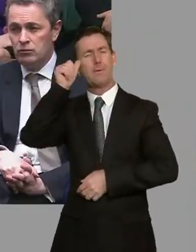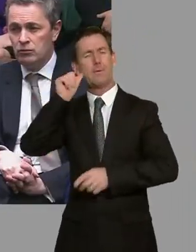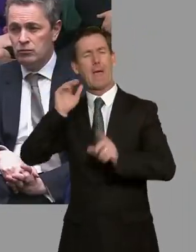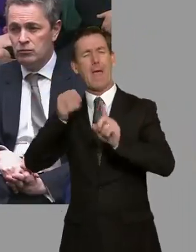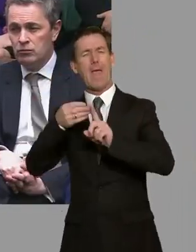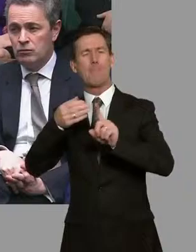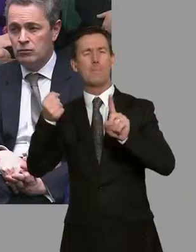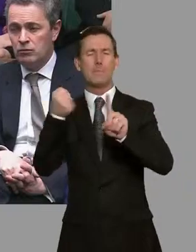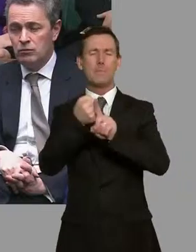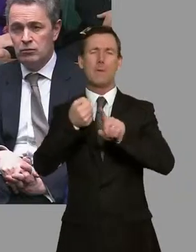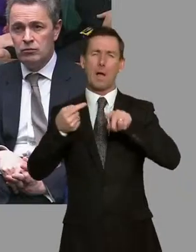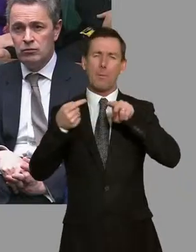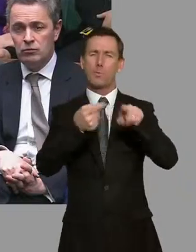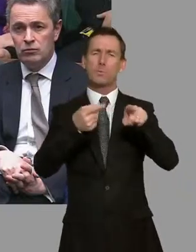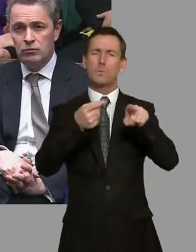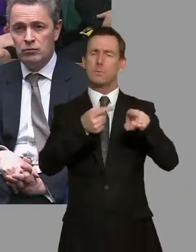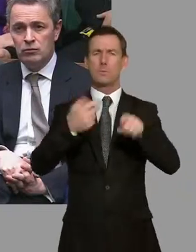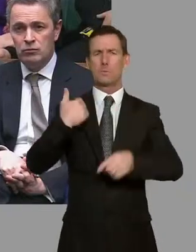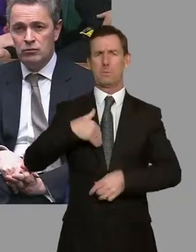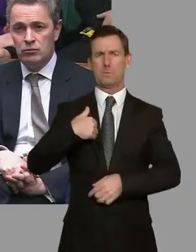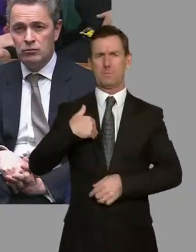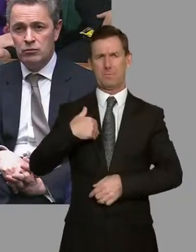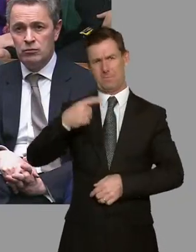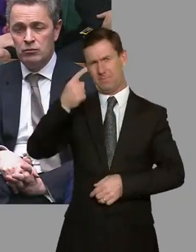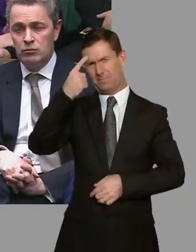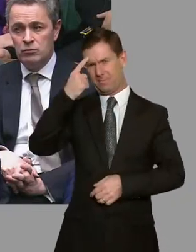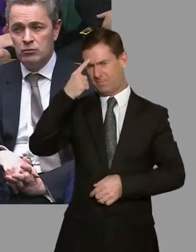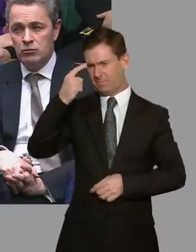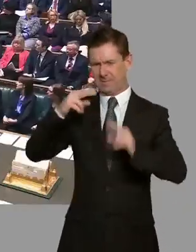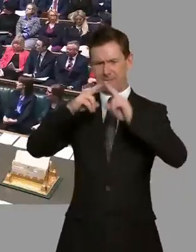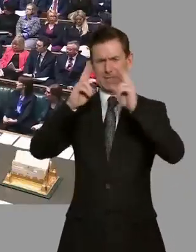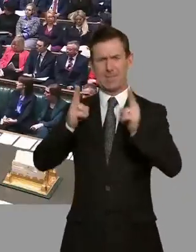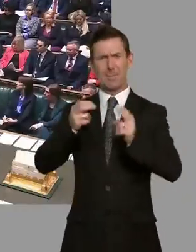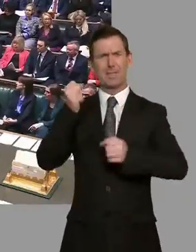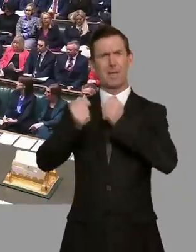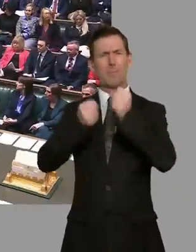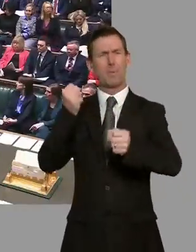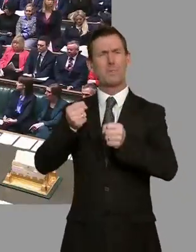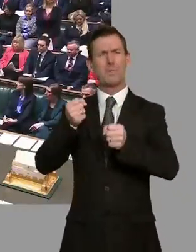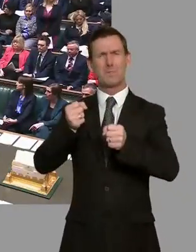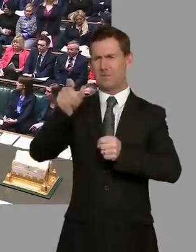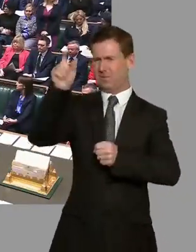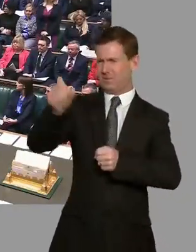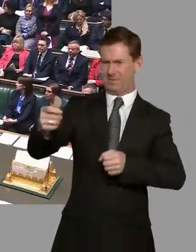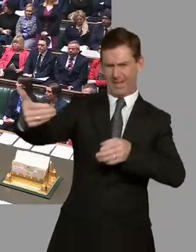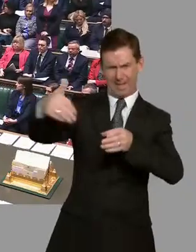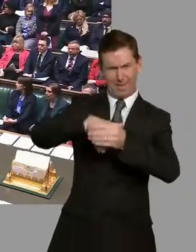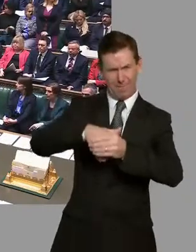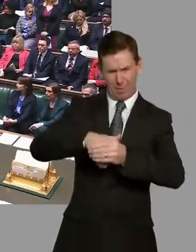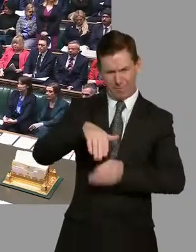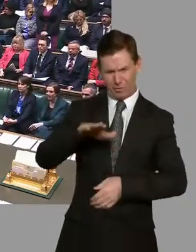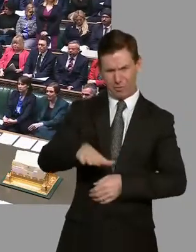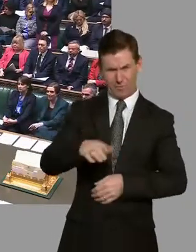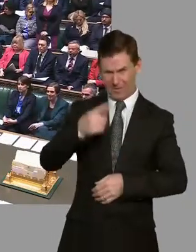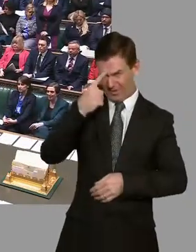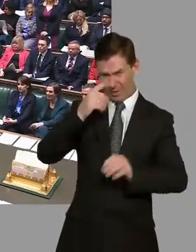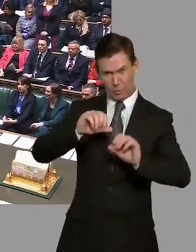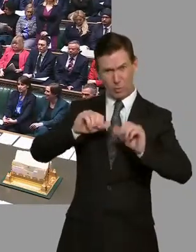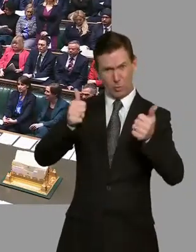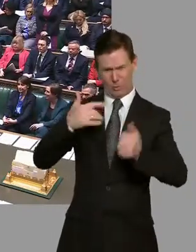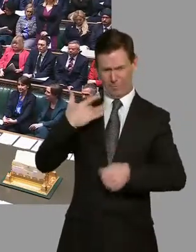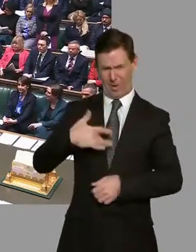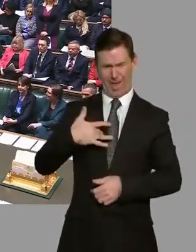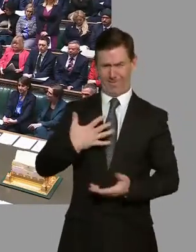domestic abuser's involvement in a child's life is advantageous to their welfare? Prime Minister. Yeah, absolutely.